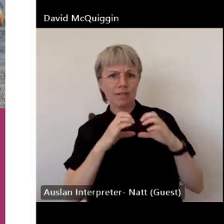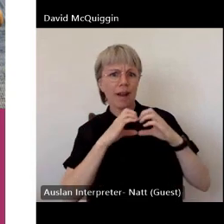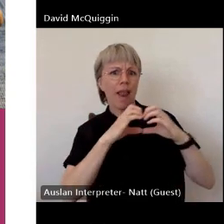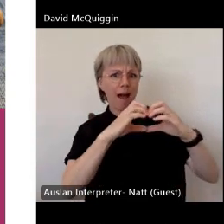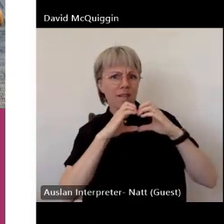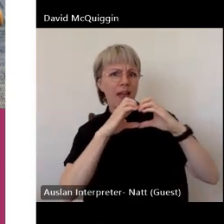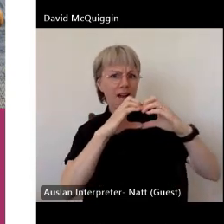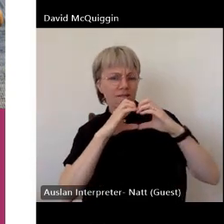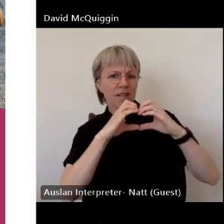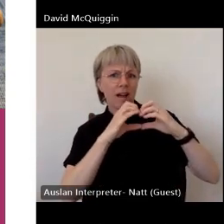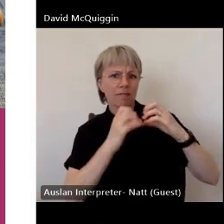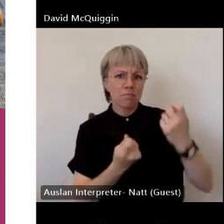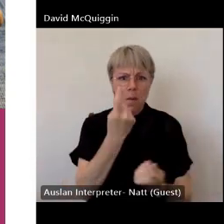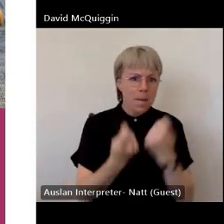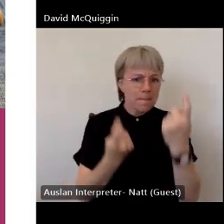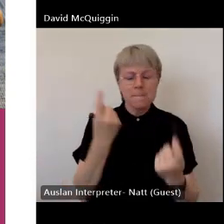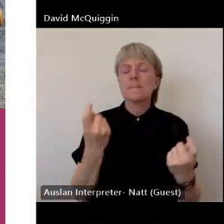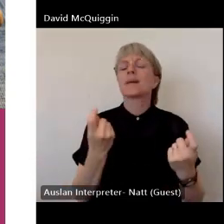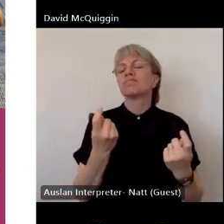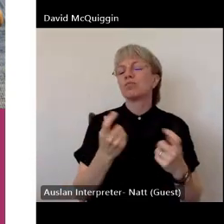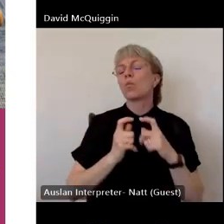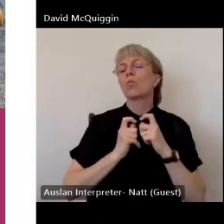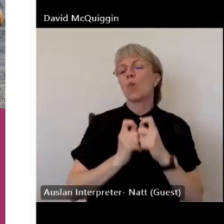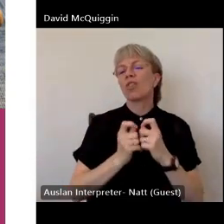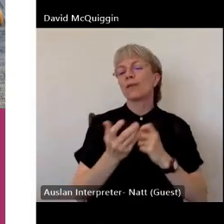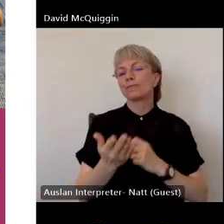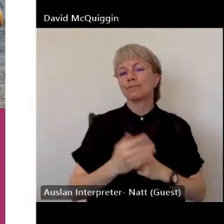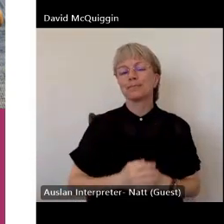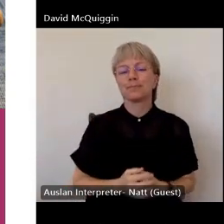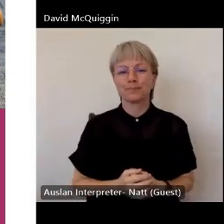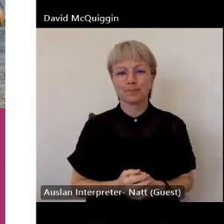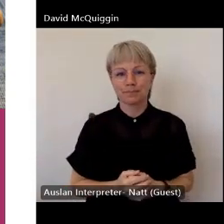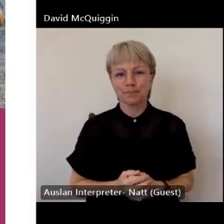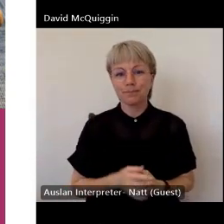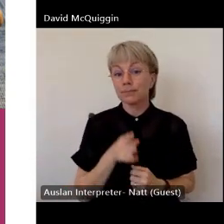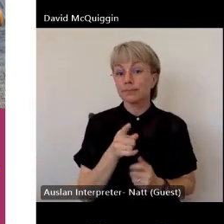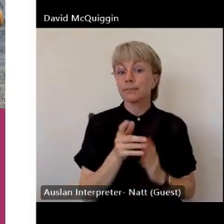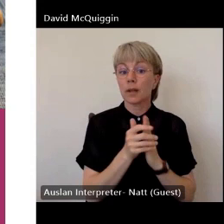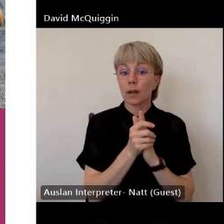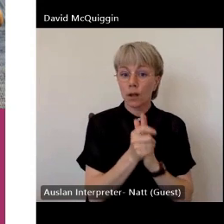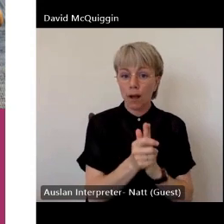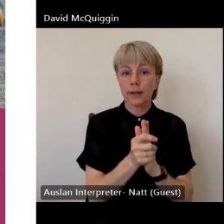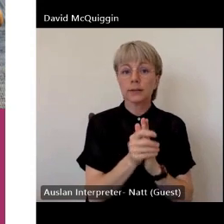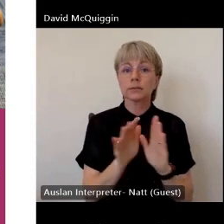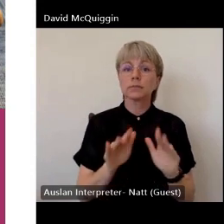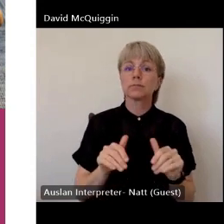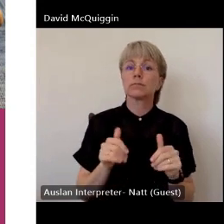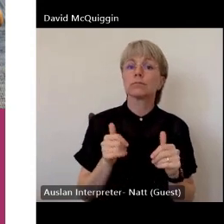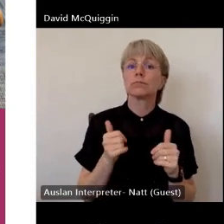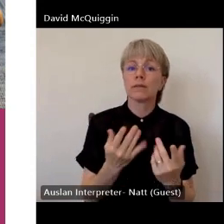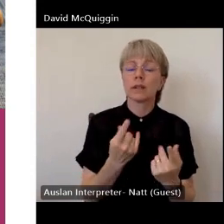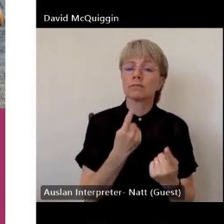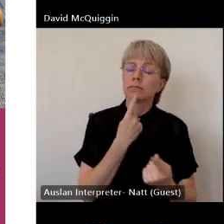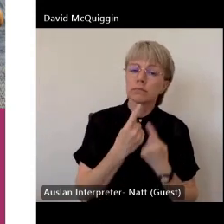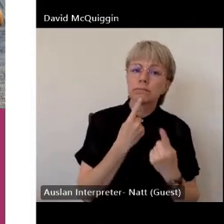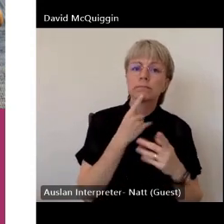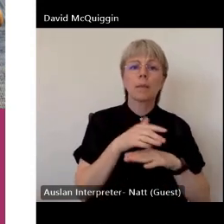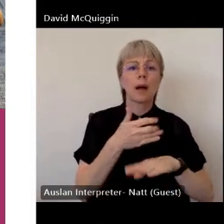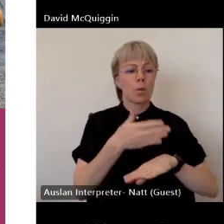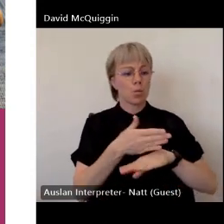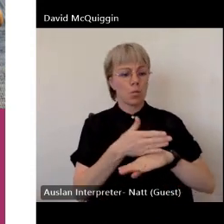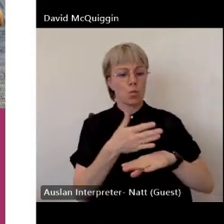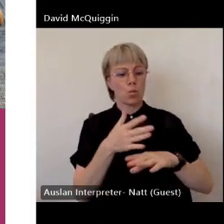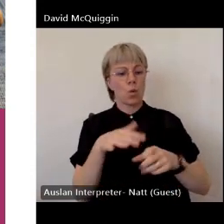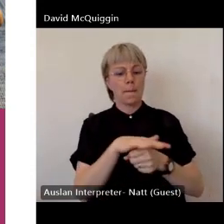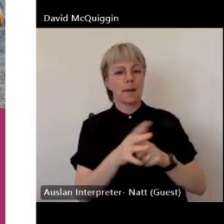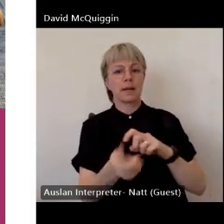deserves. This guide is designed to help employers understand the importance of offering workplace adjustments so that